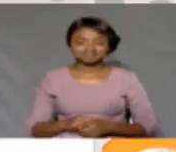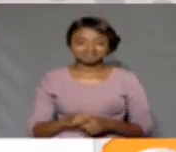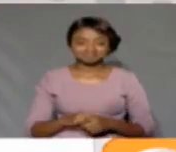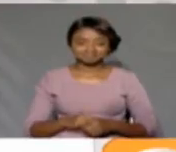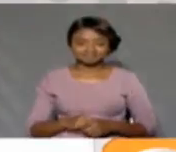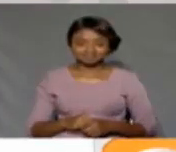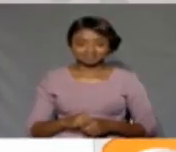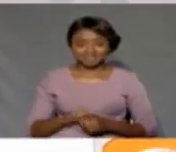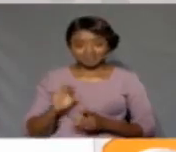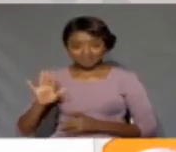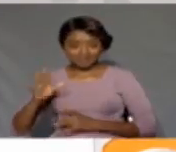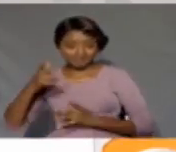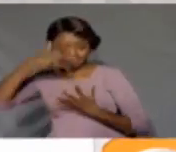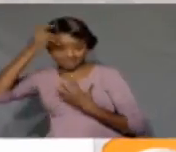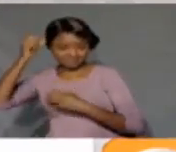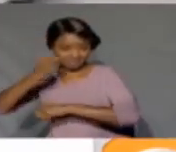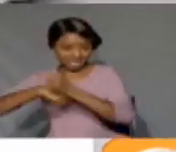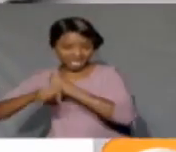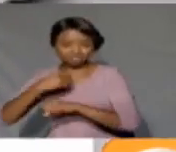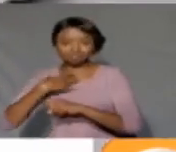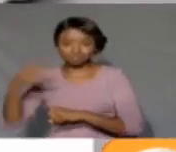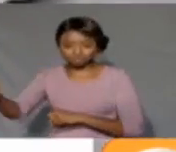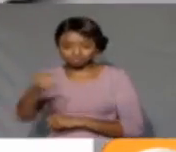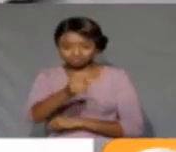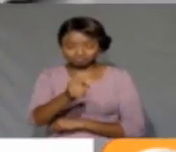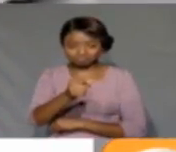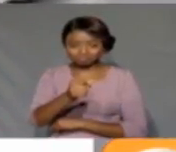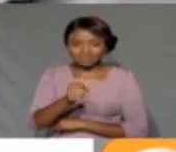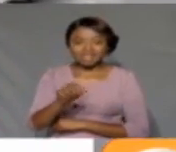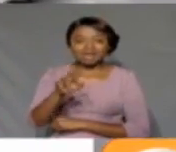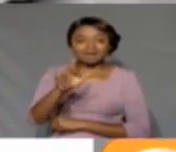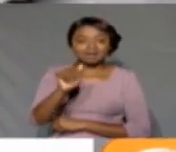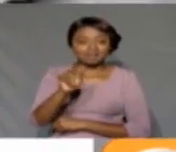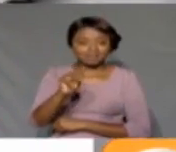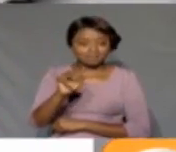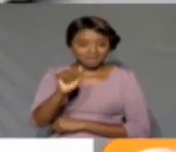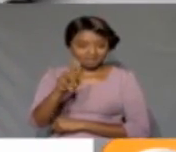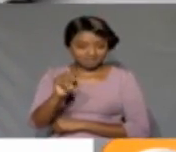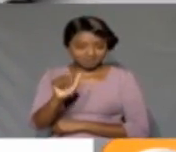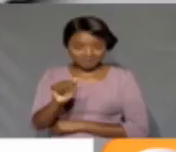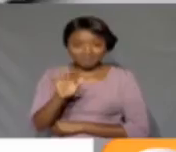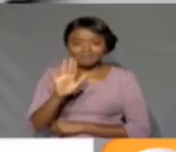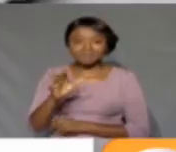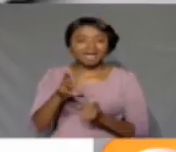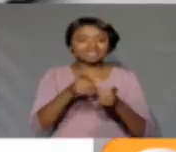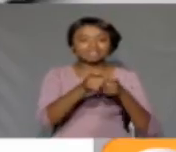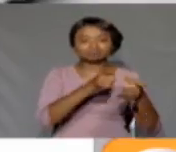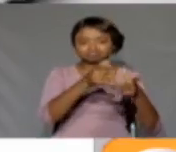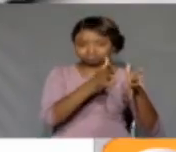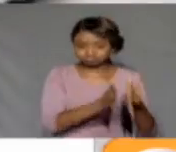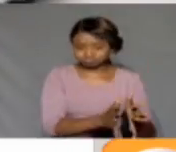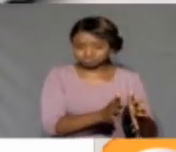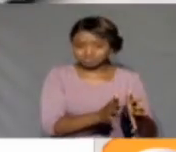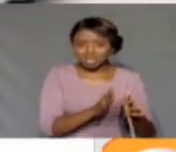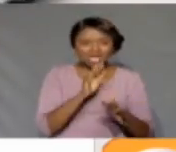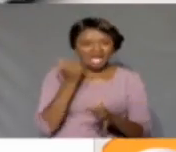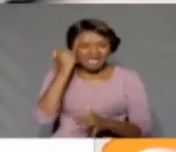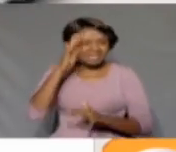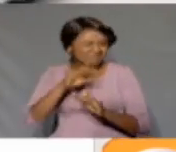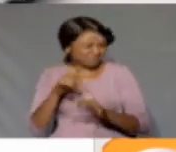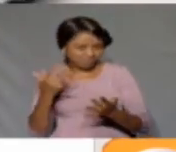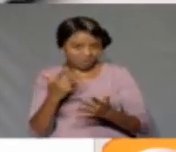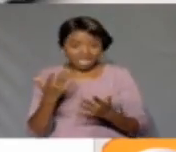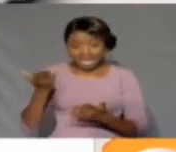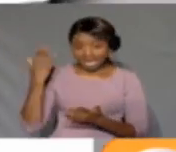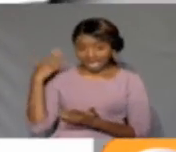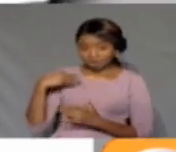The move by KCB to appoint Ponangipali Venkata Ramana Rao as the company's administrator originated from a lender's